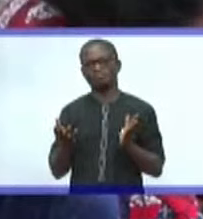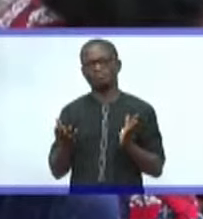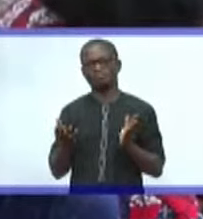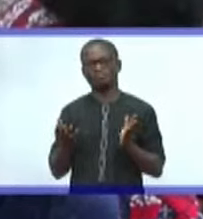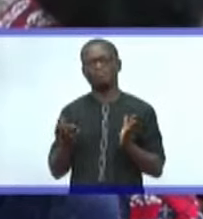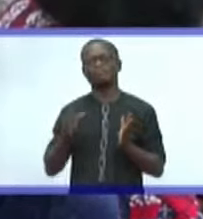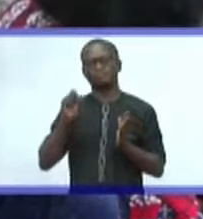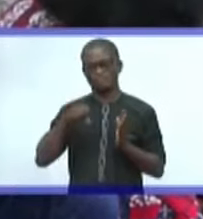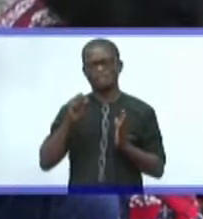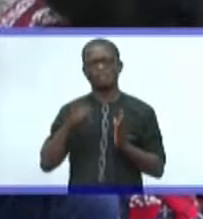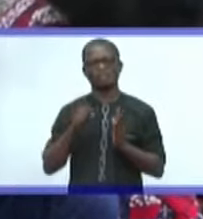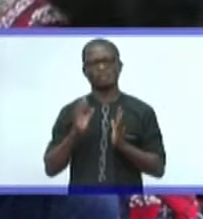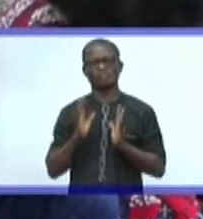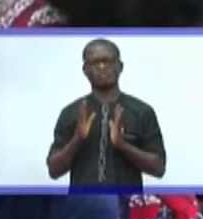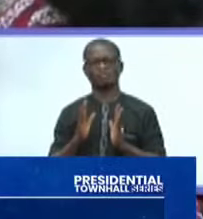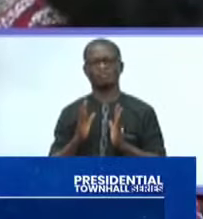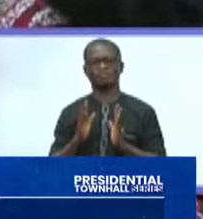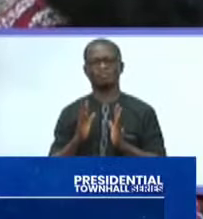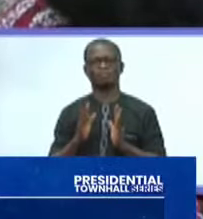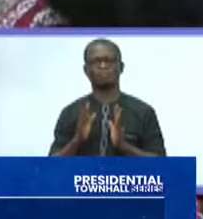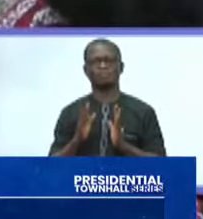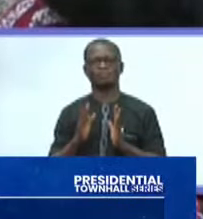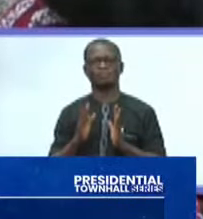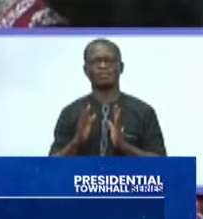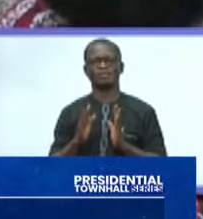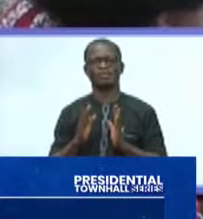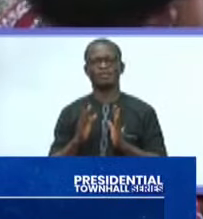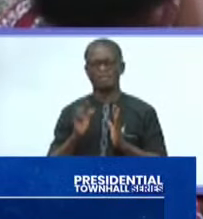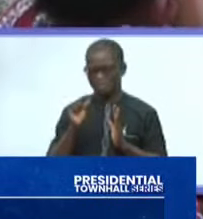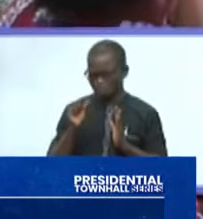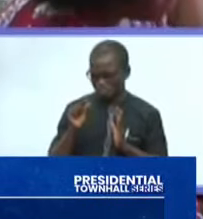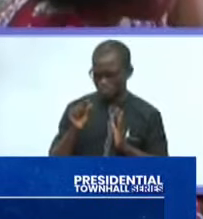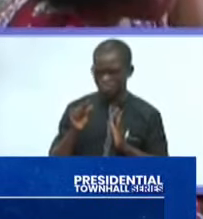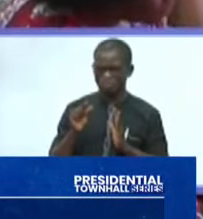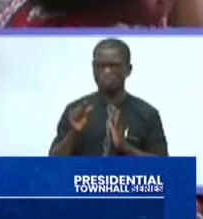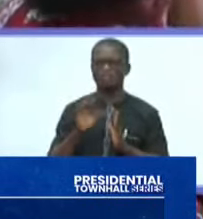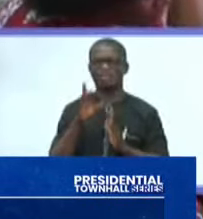They're less corrupt. When they are really satisfied with little,